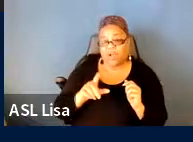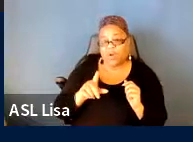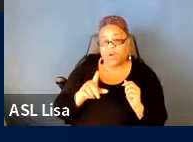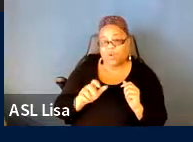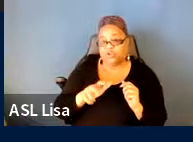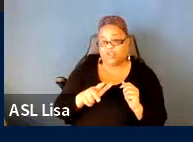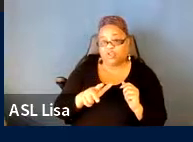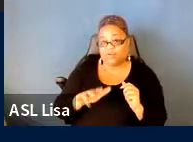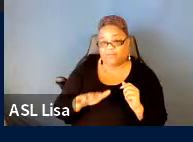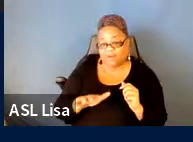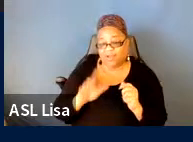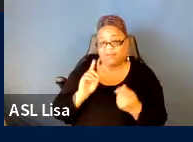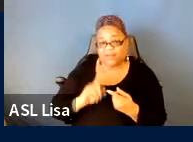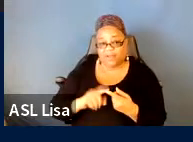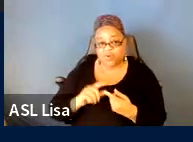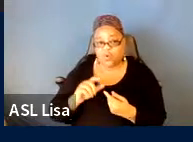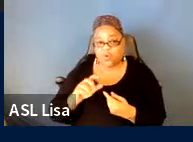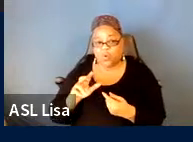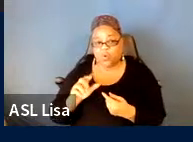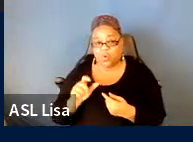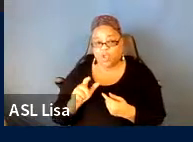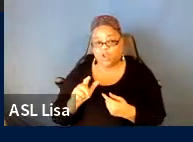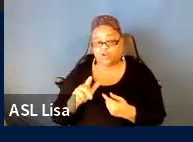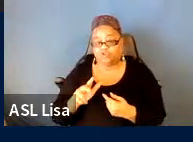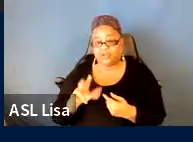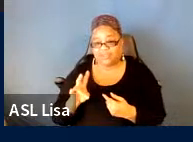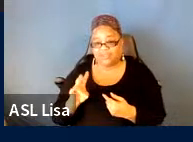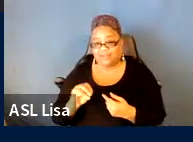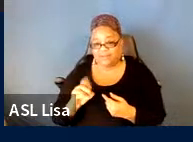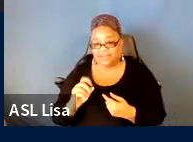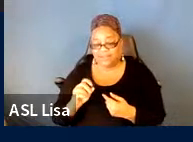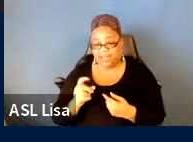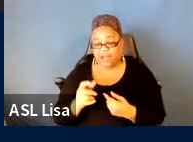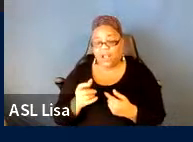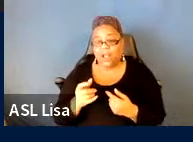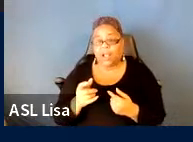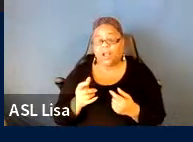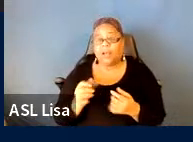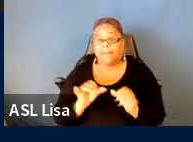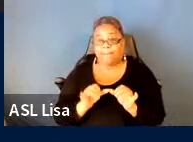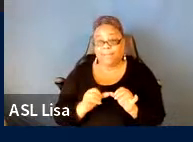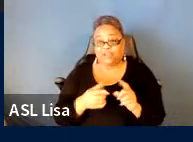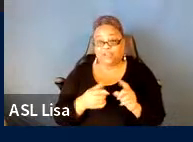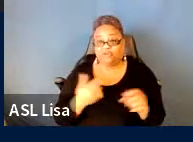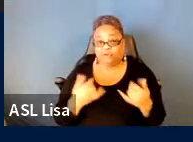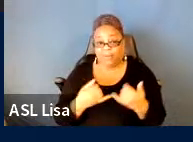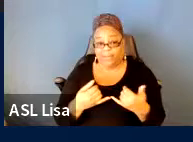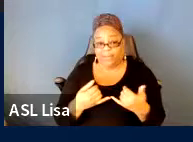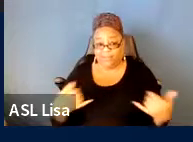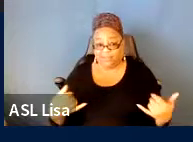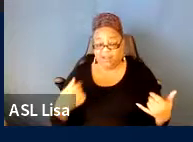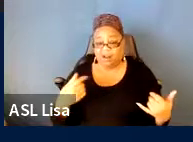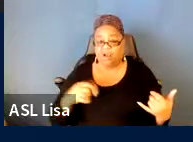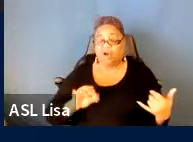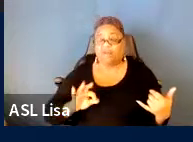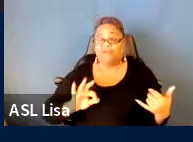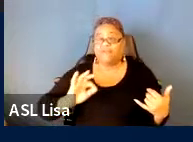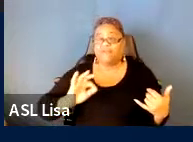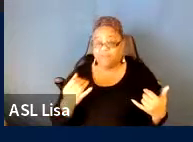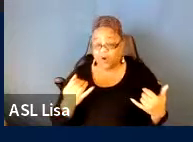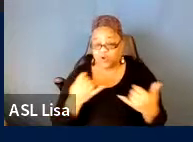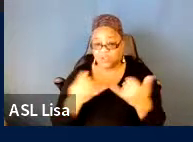170% is measured from the baseline of the first line to the baseline of the next